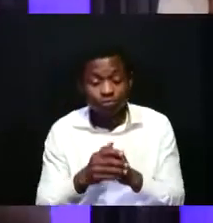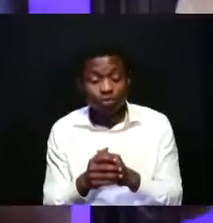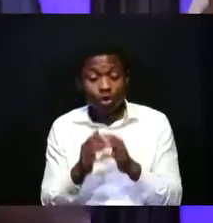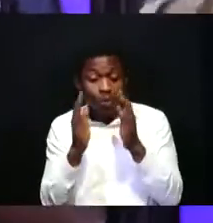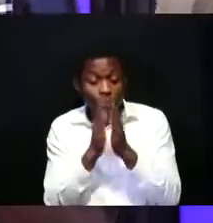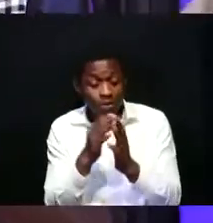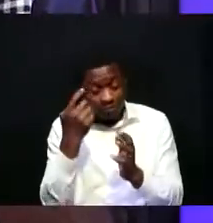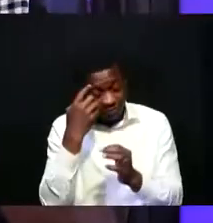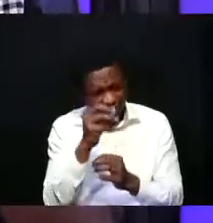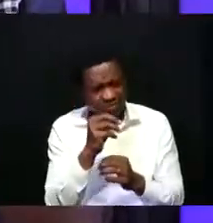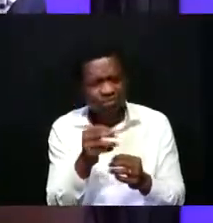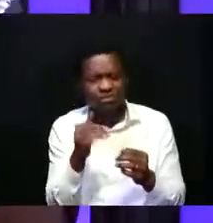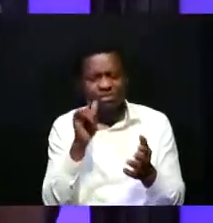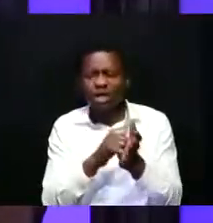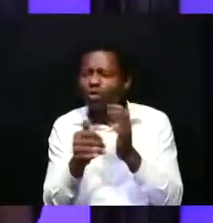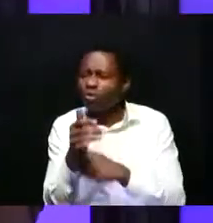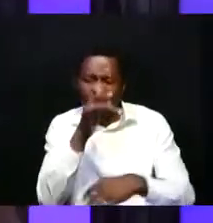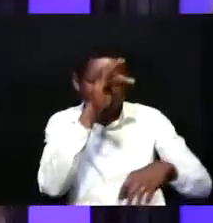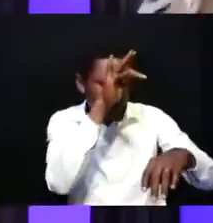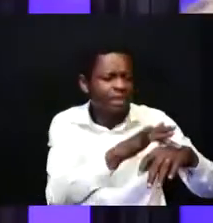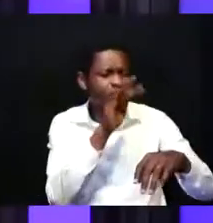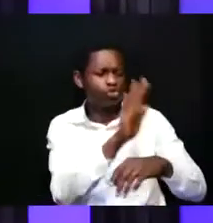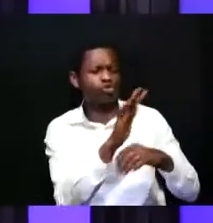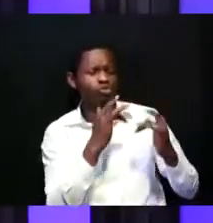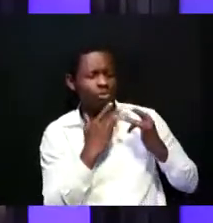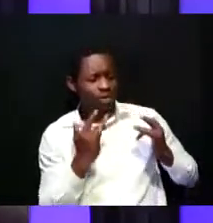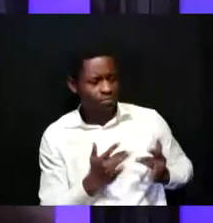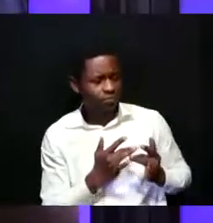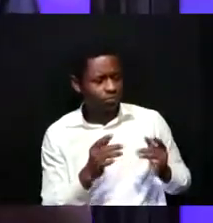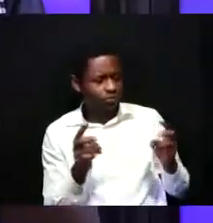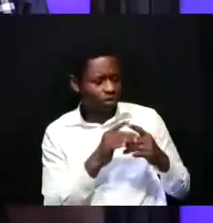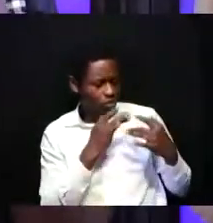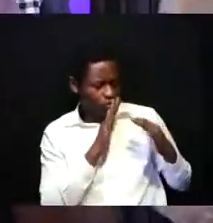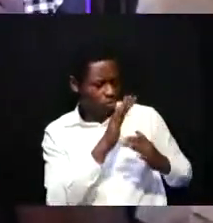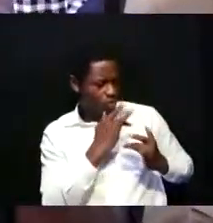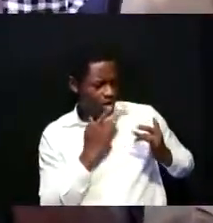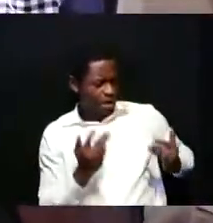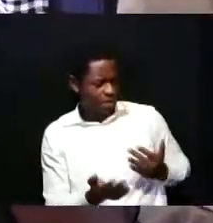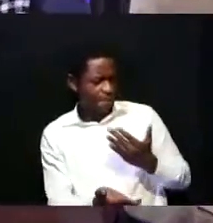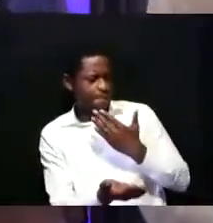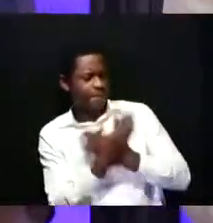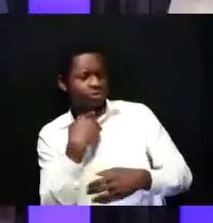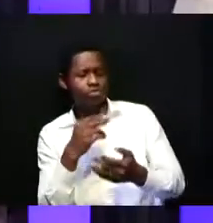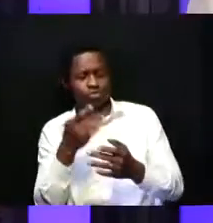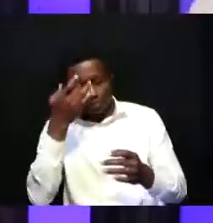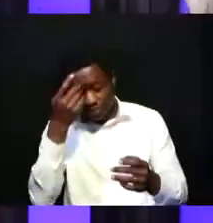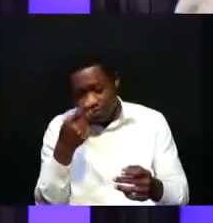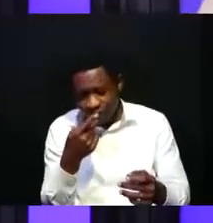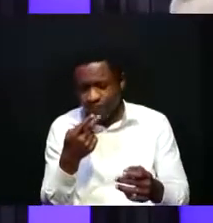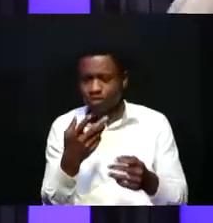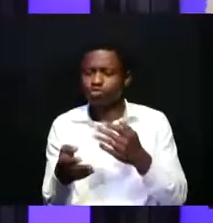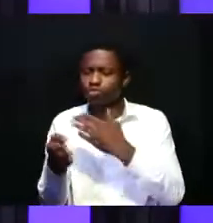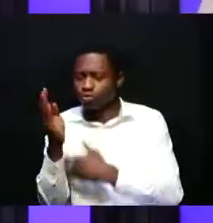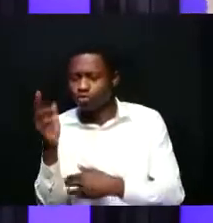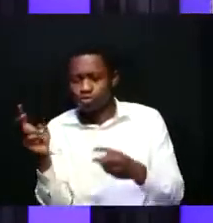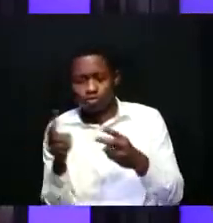hearts. Turn their hearts unto their parents. And let the hearts of the parents also be turned unto the